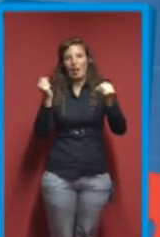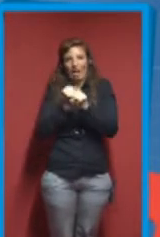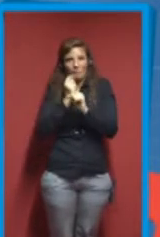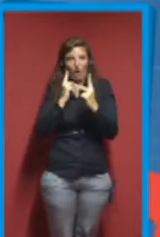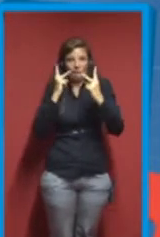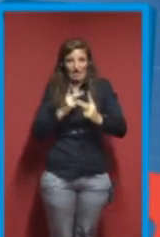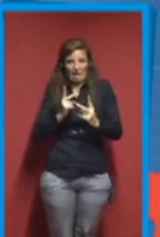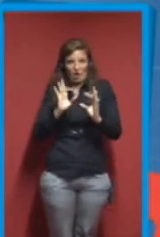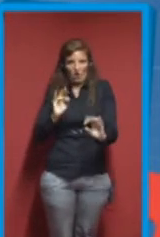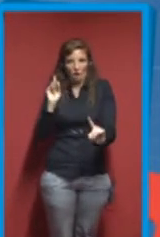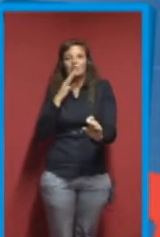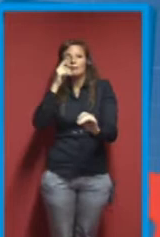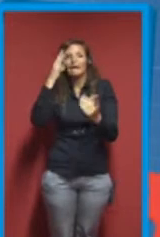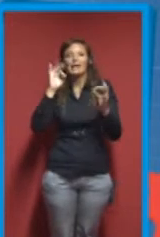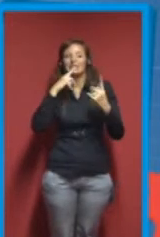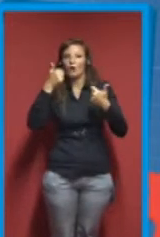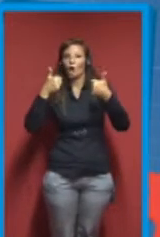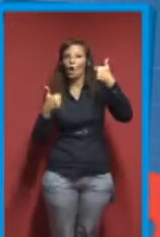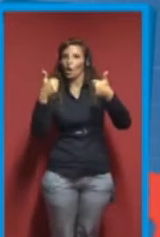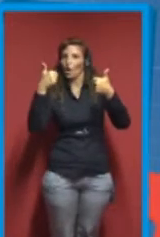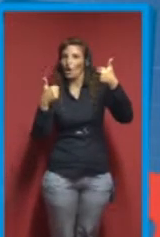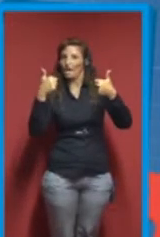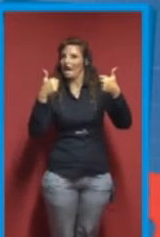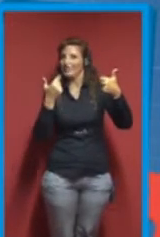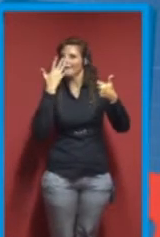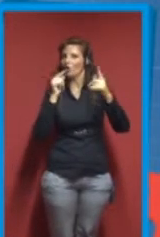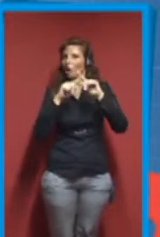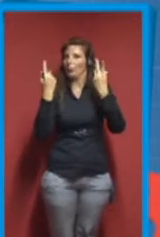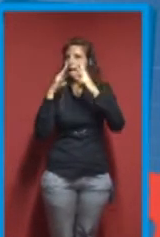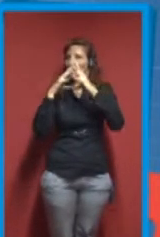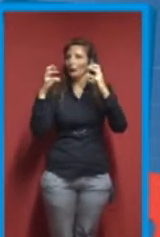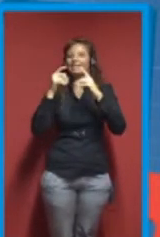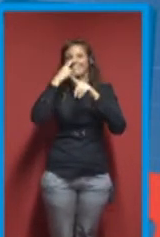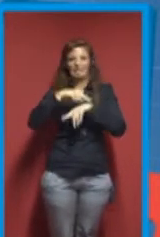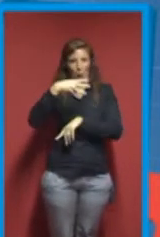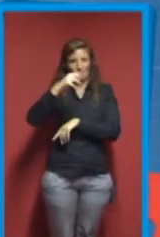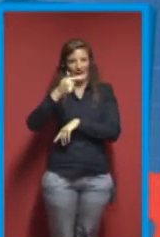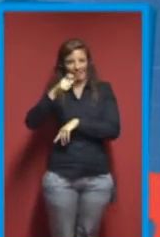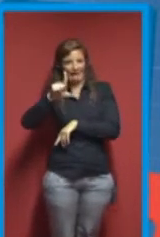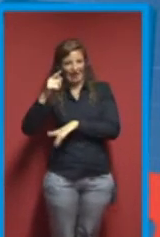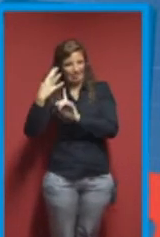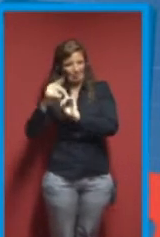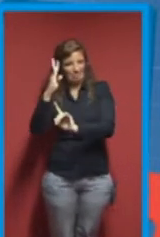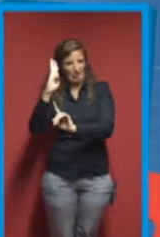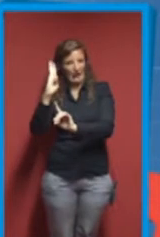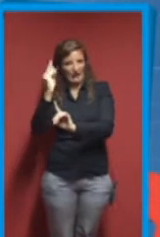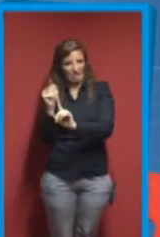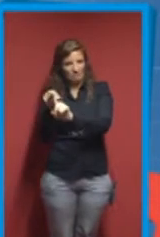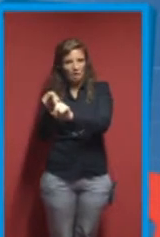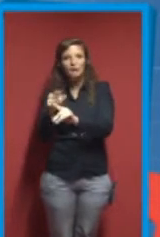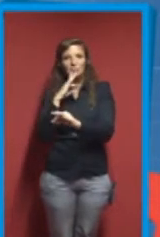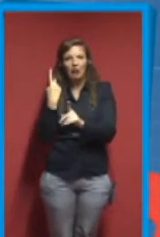Spin Master. They don't necessarily curate it. Everything you see in the front window, paid for by Lego,